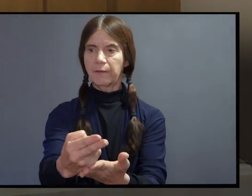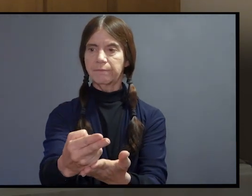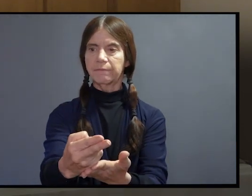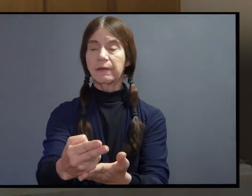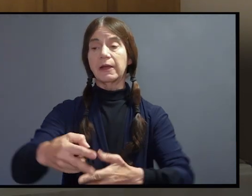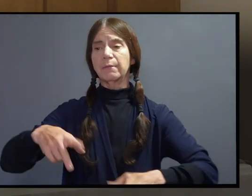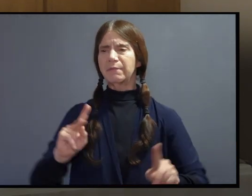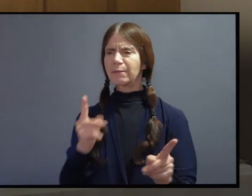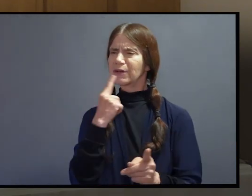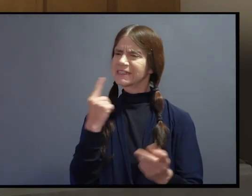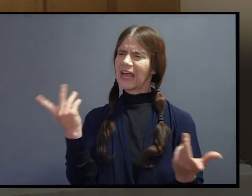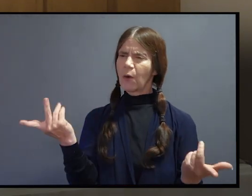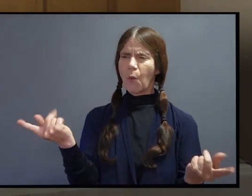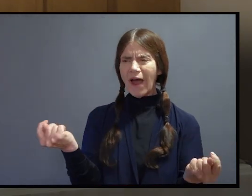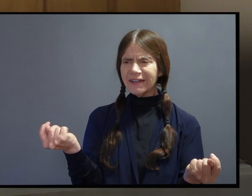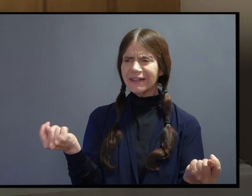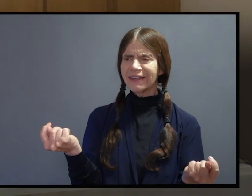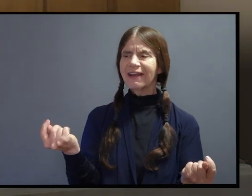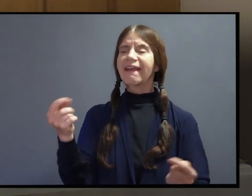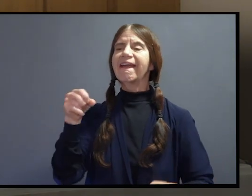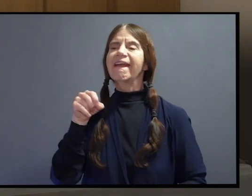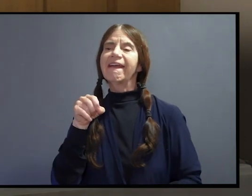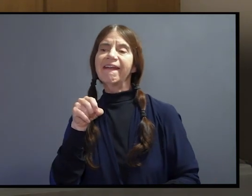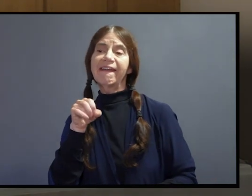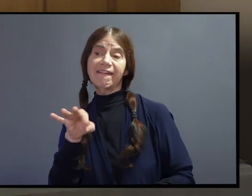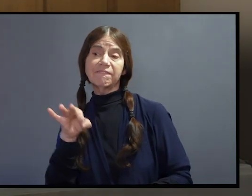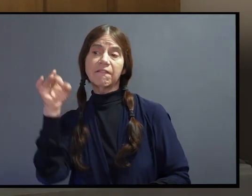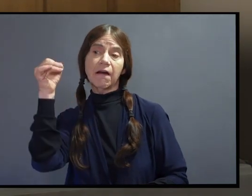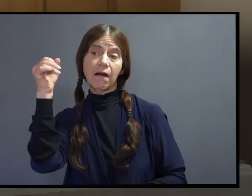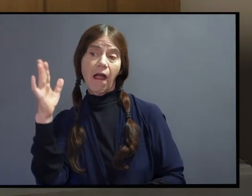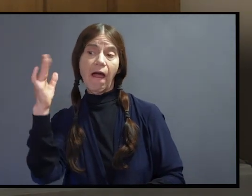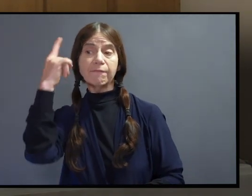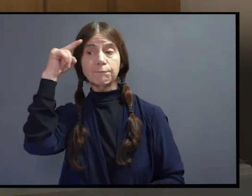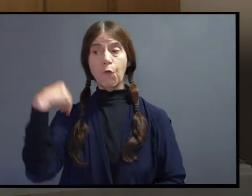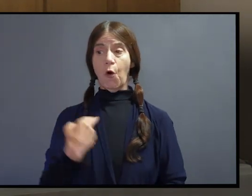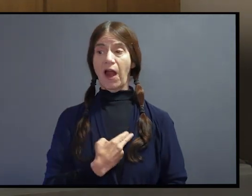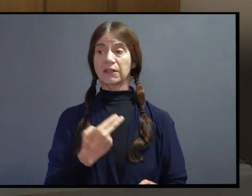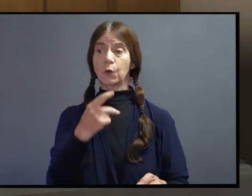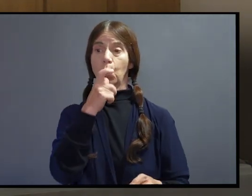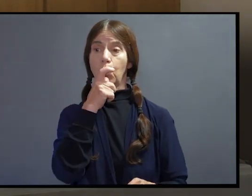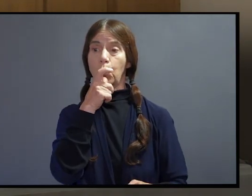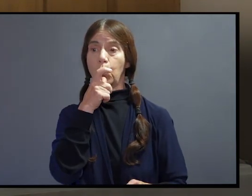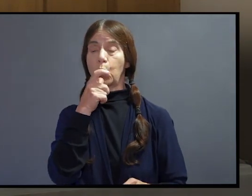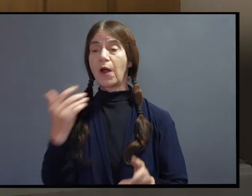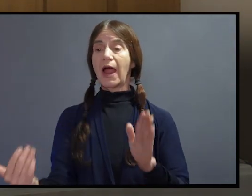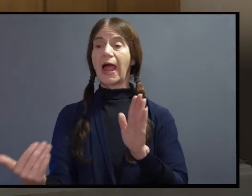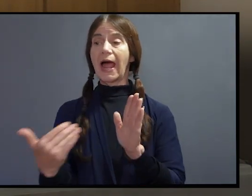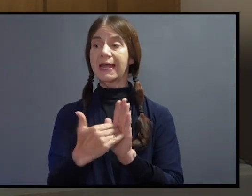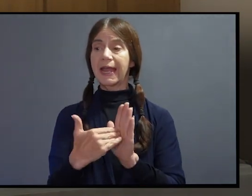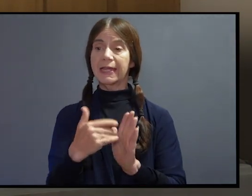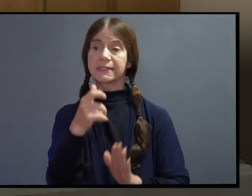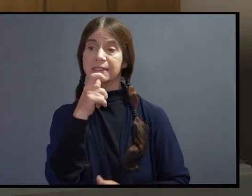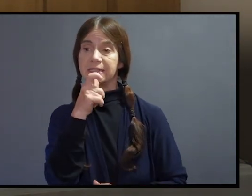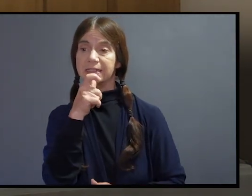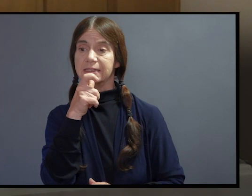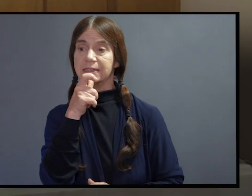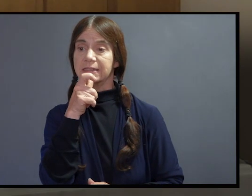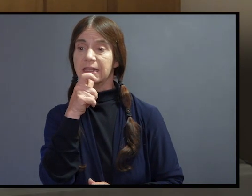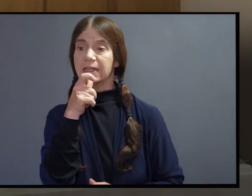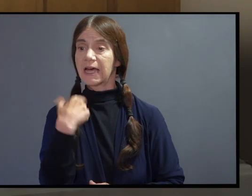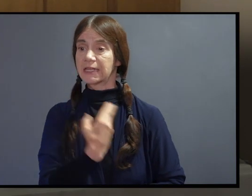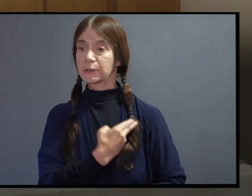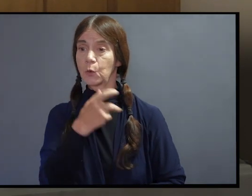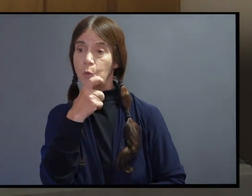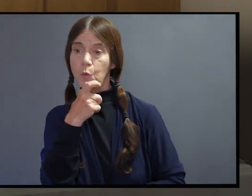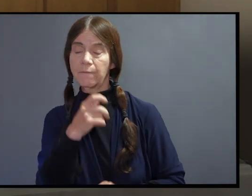justified, he also glorified. What then shall we say to these things? If God is